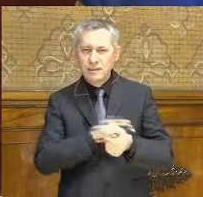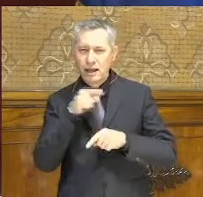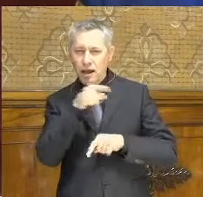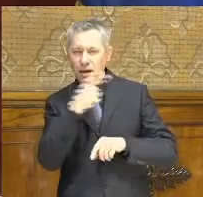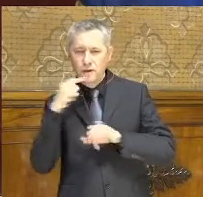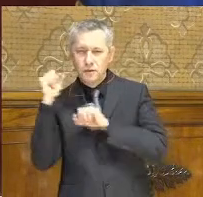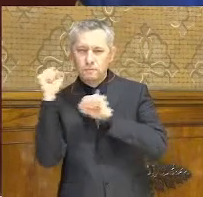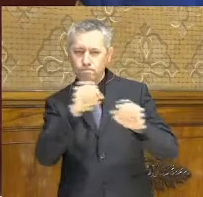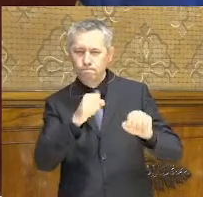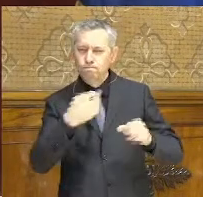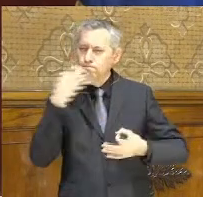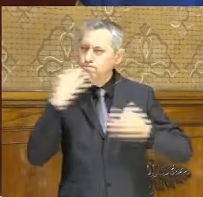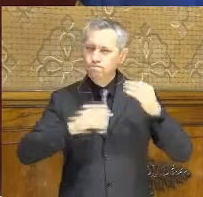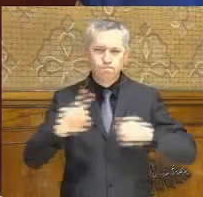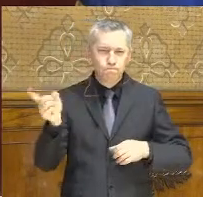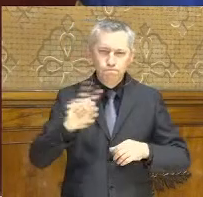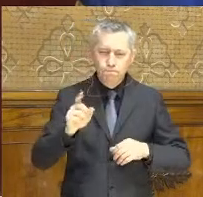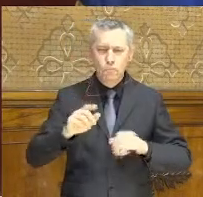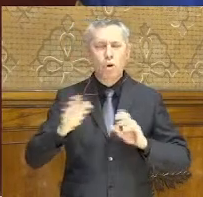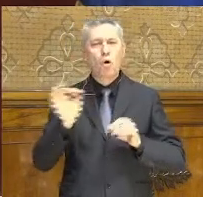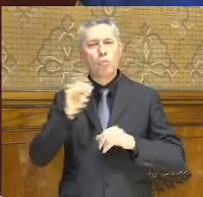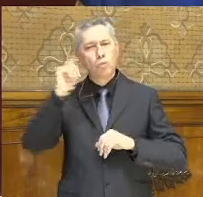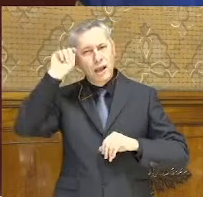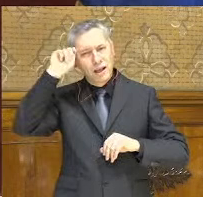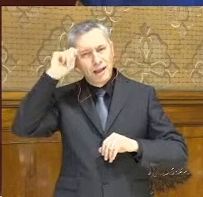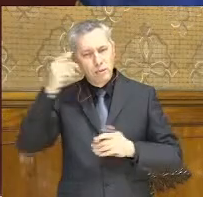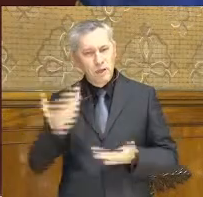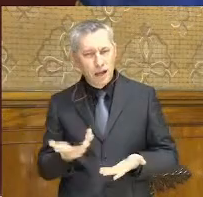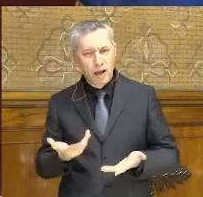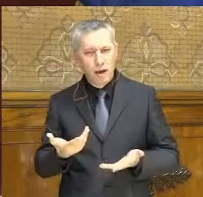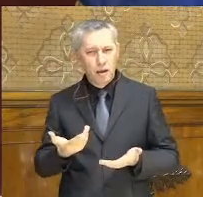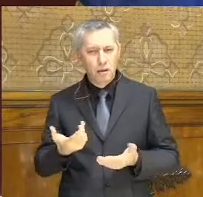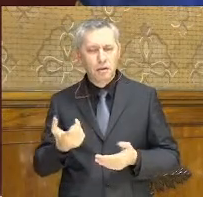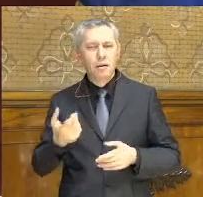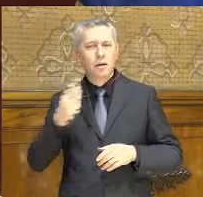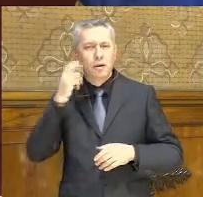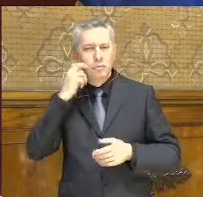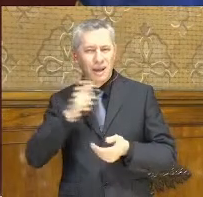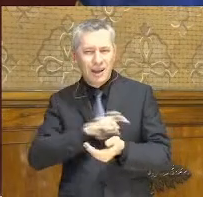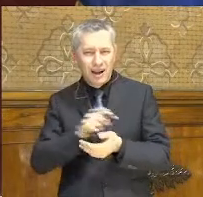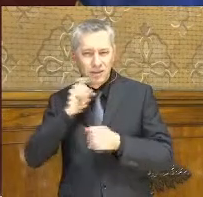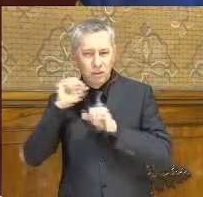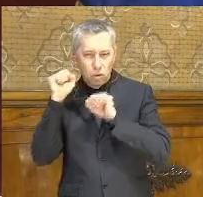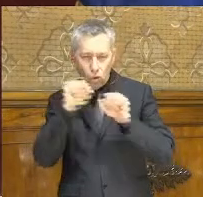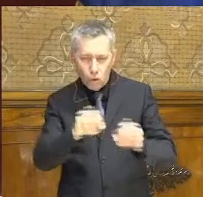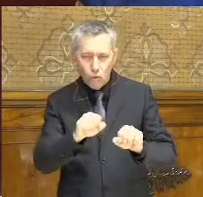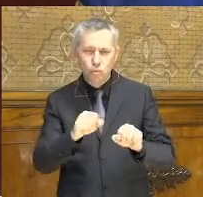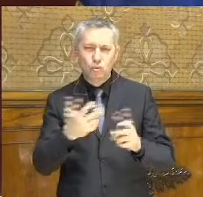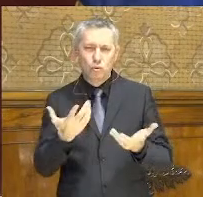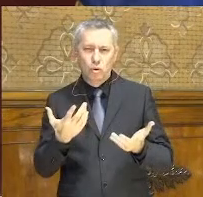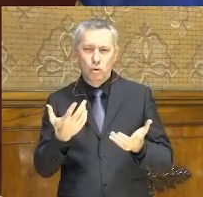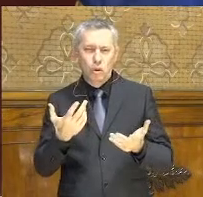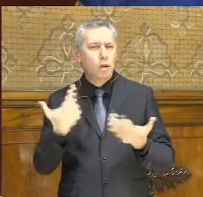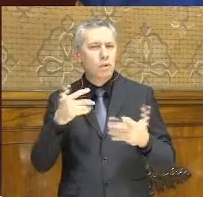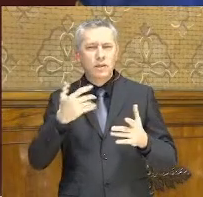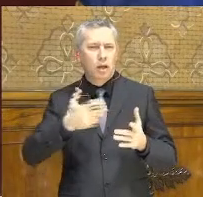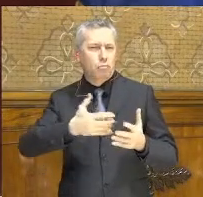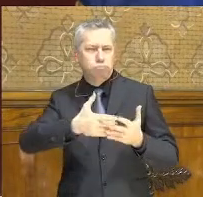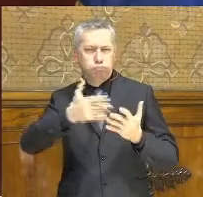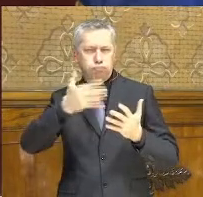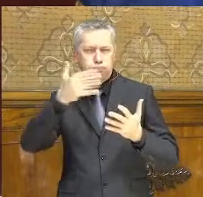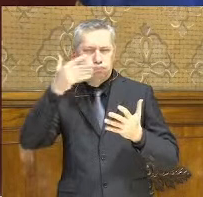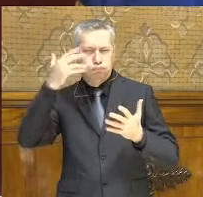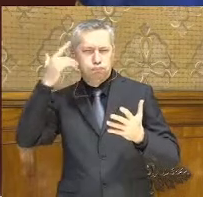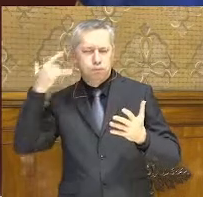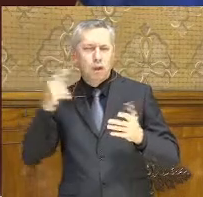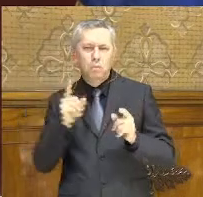criminal injustice has a long institutional racial history, but catapulted by those few passing minutes